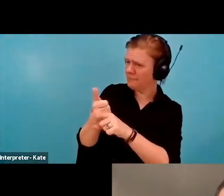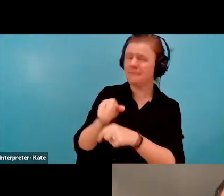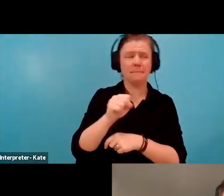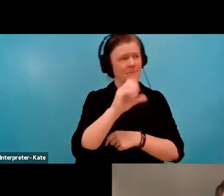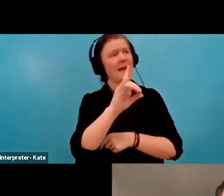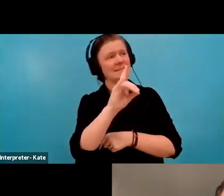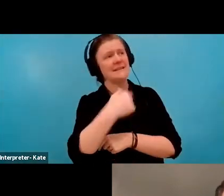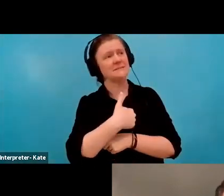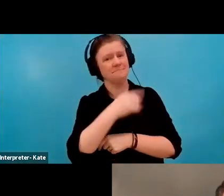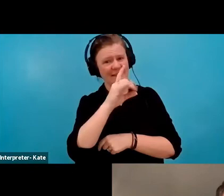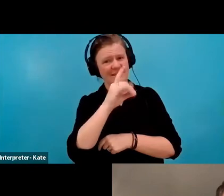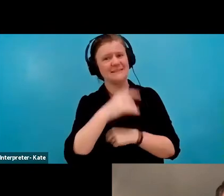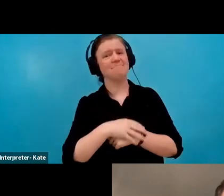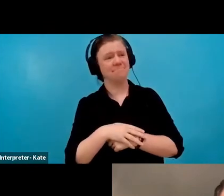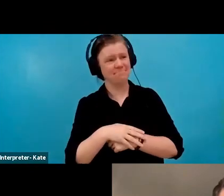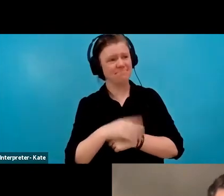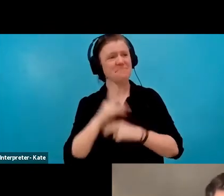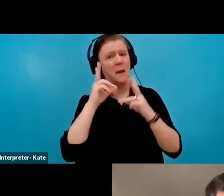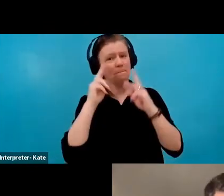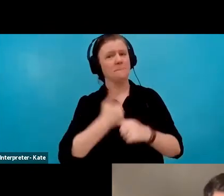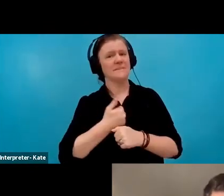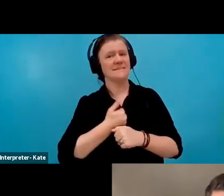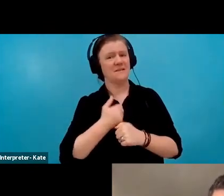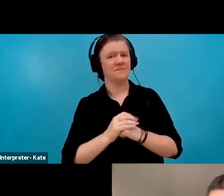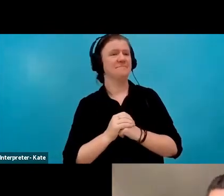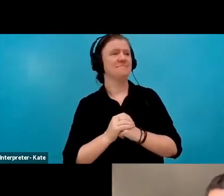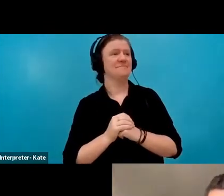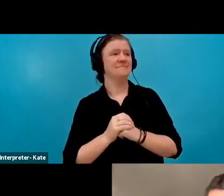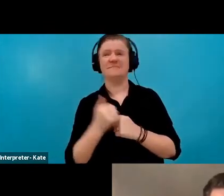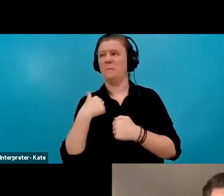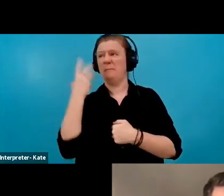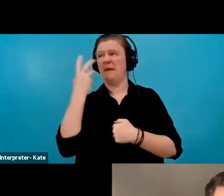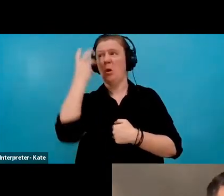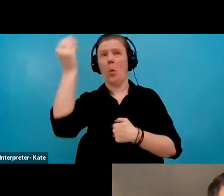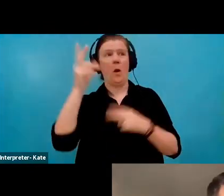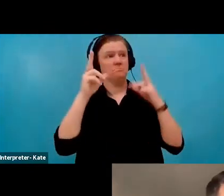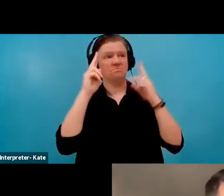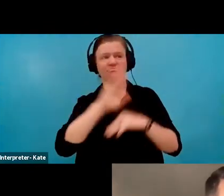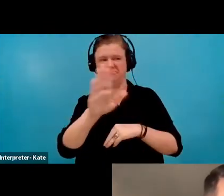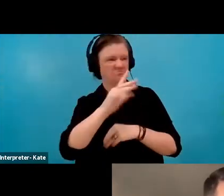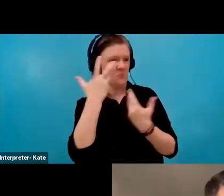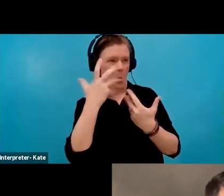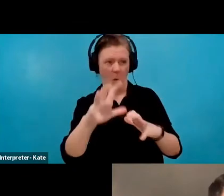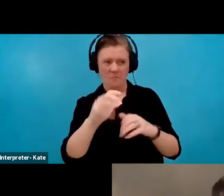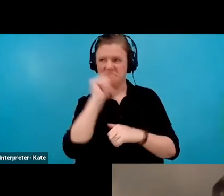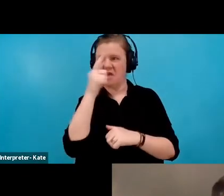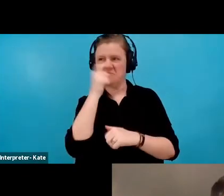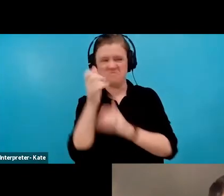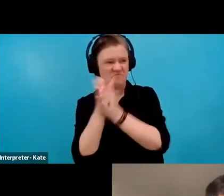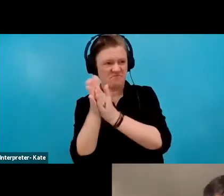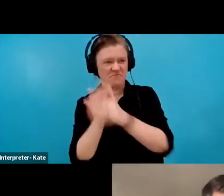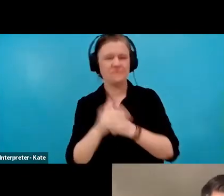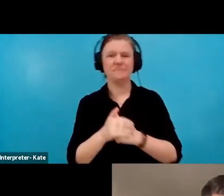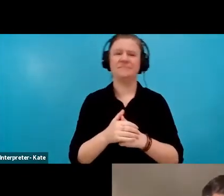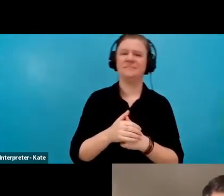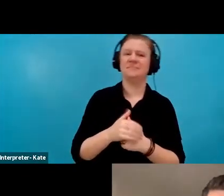yes. That's a personal job. I'm not interested in going out to do that yet, so. I like it. I've